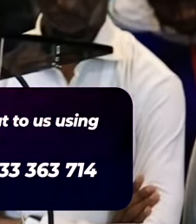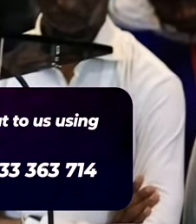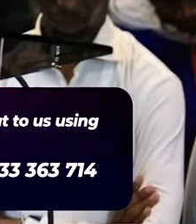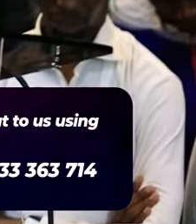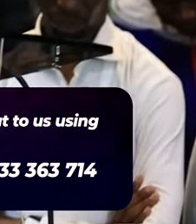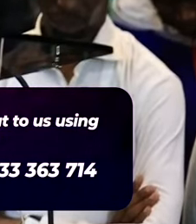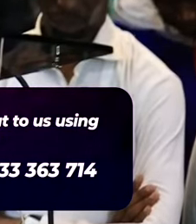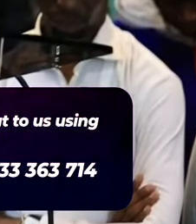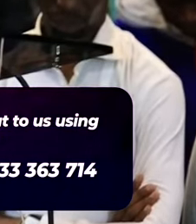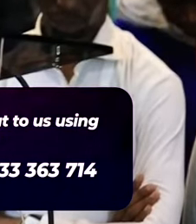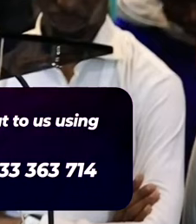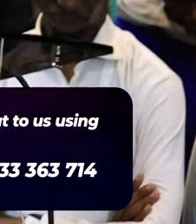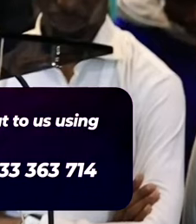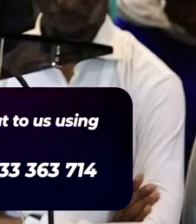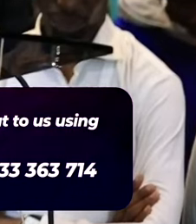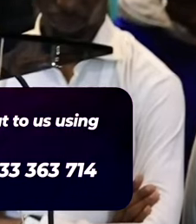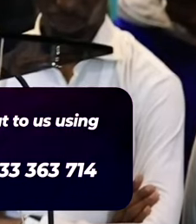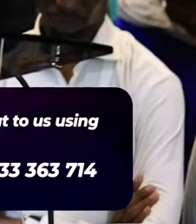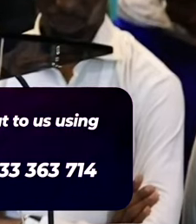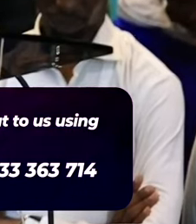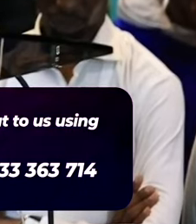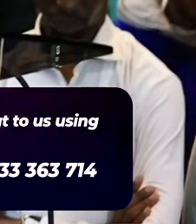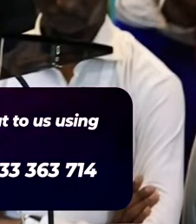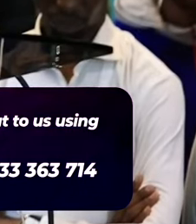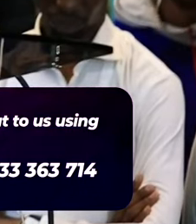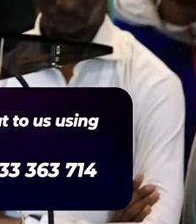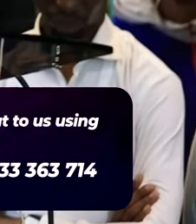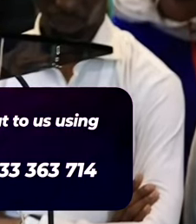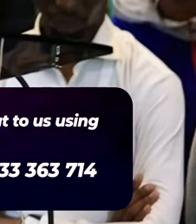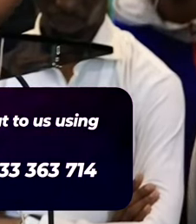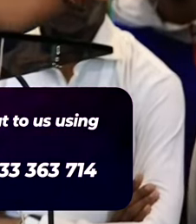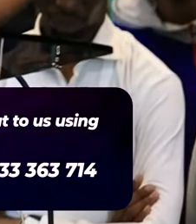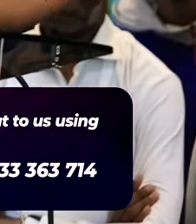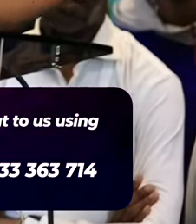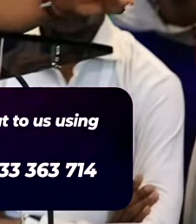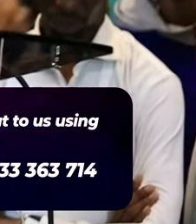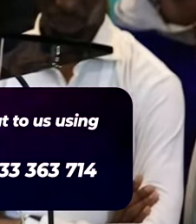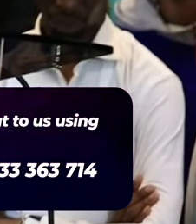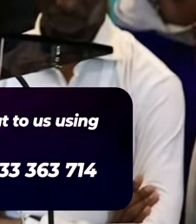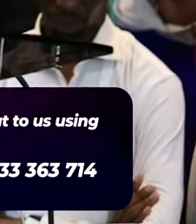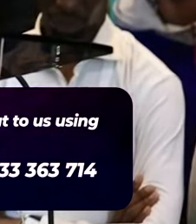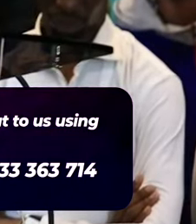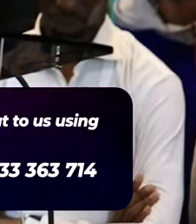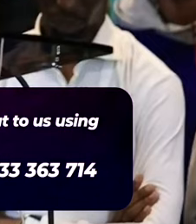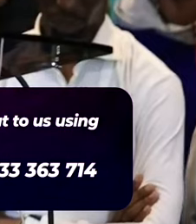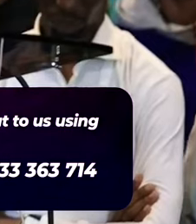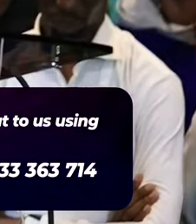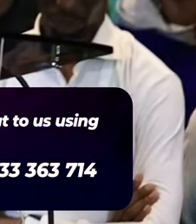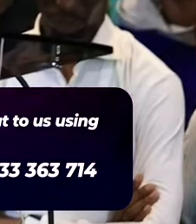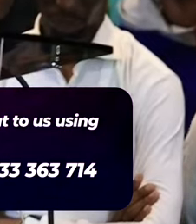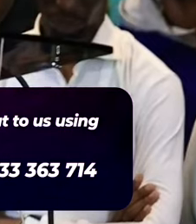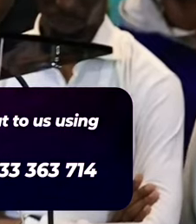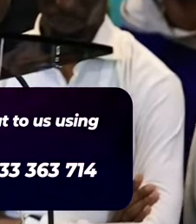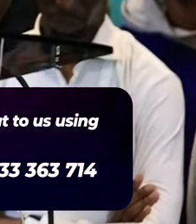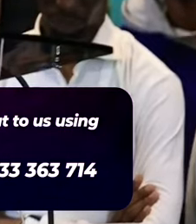Lastly, I pray for my brothers and I pray for my sisters. I pray